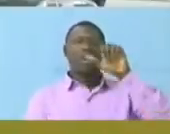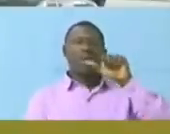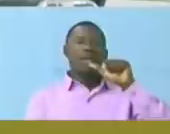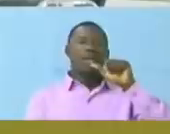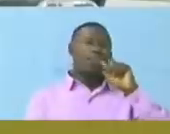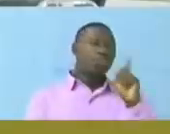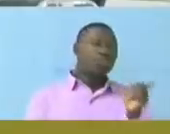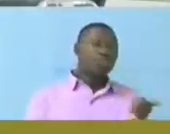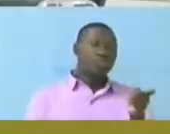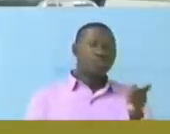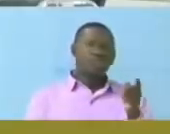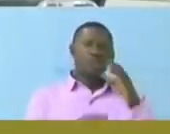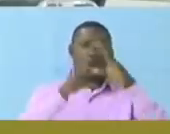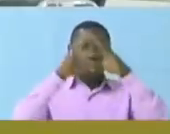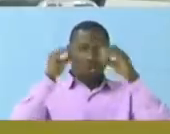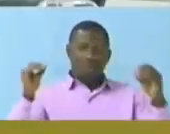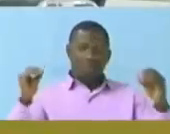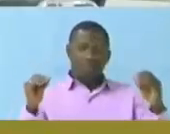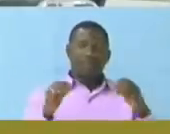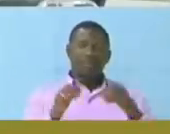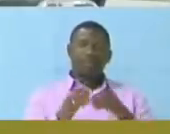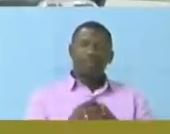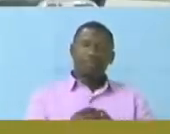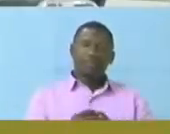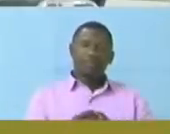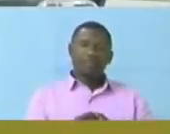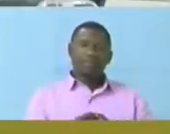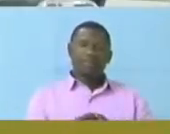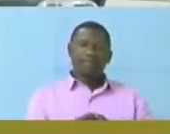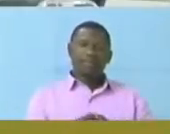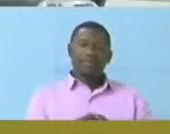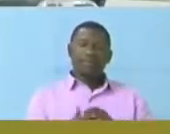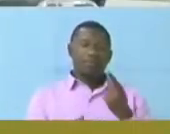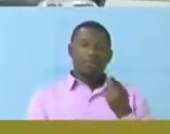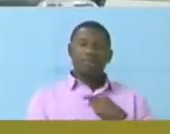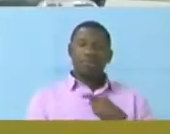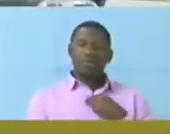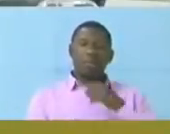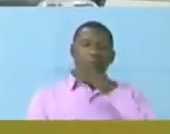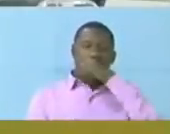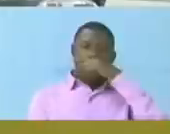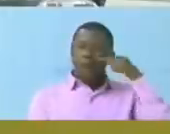Attorney General of Isbato. This was in the form of a white paper.